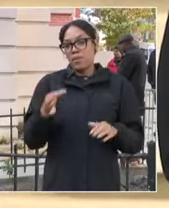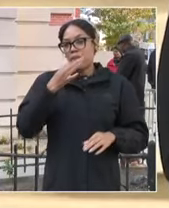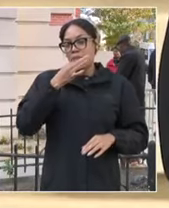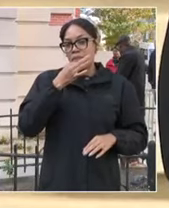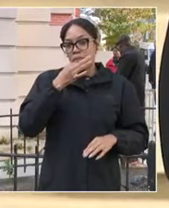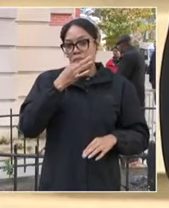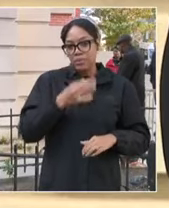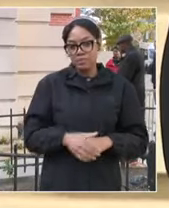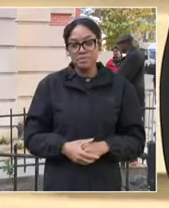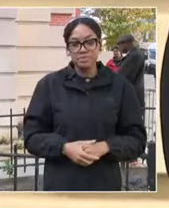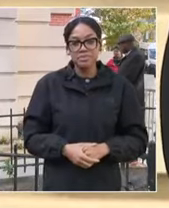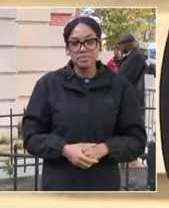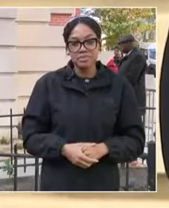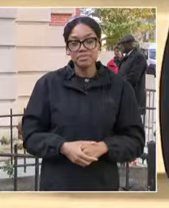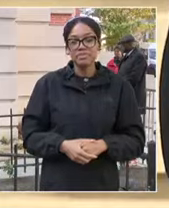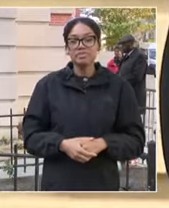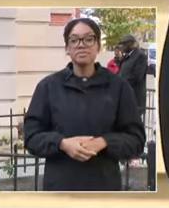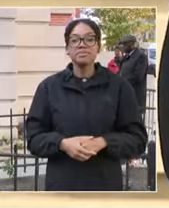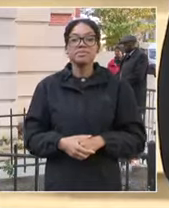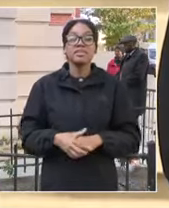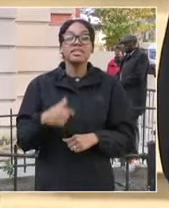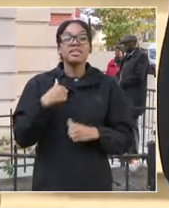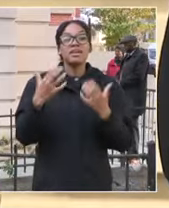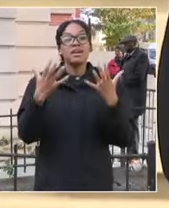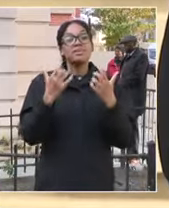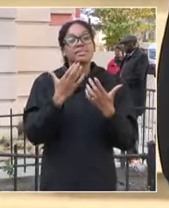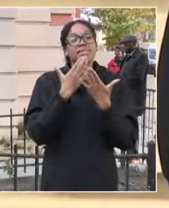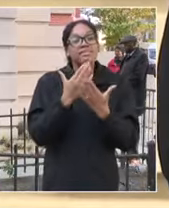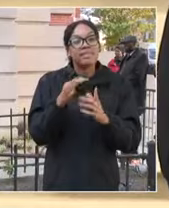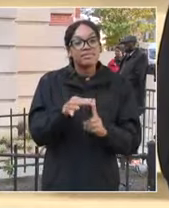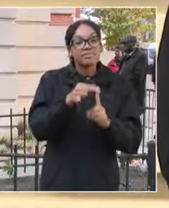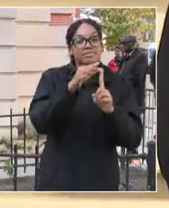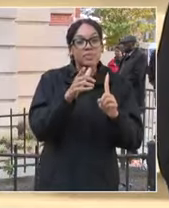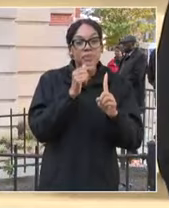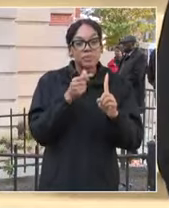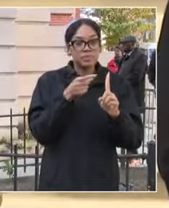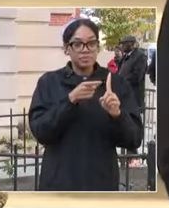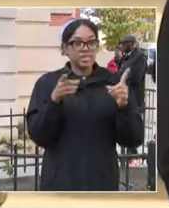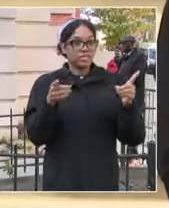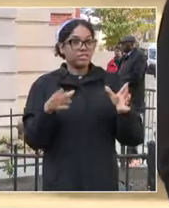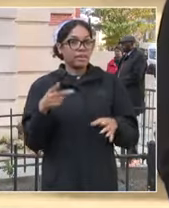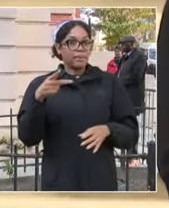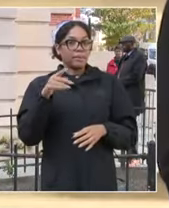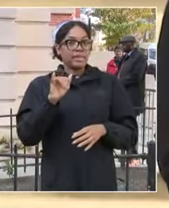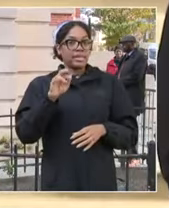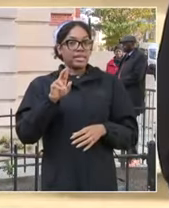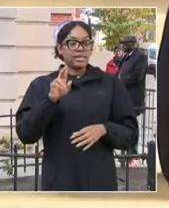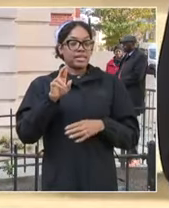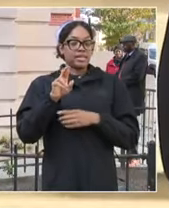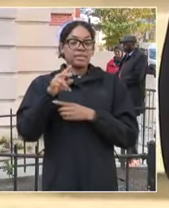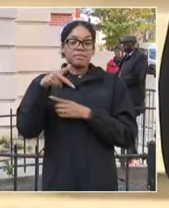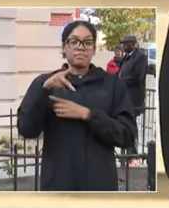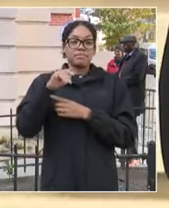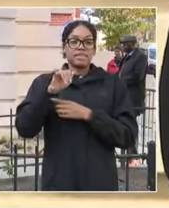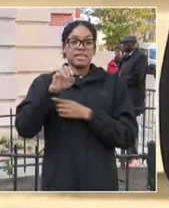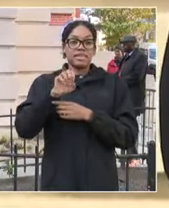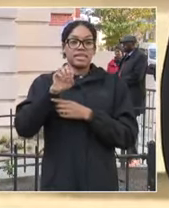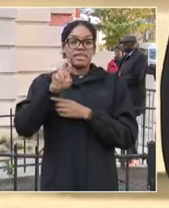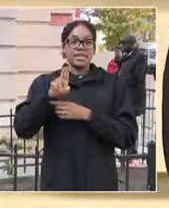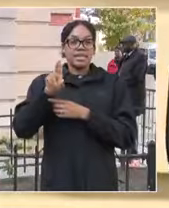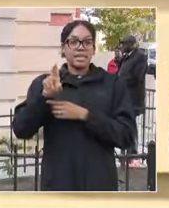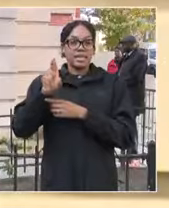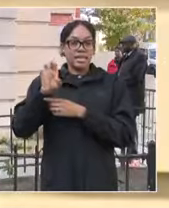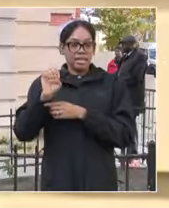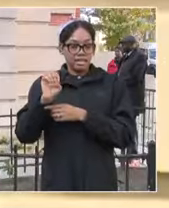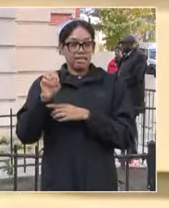way this weekend. I want to especially thank Director Pierre and the entire team at the Department